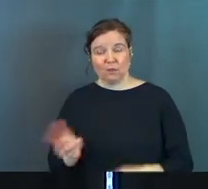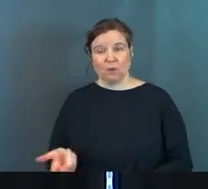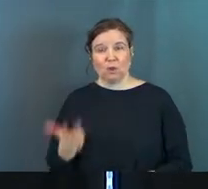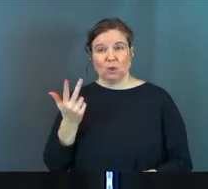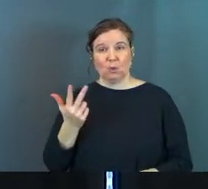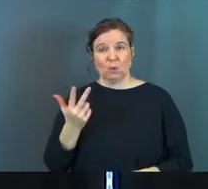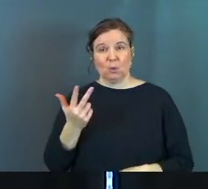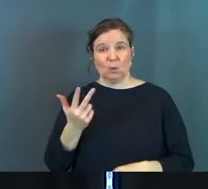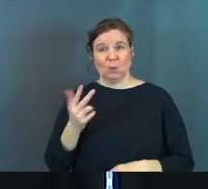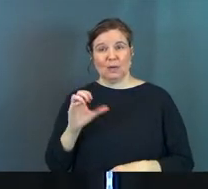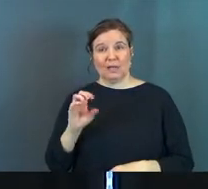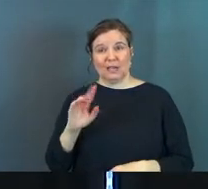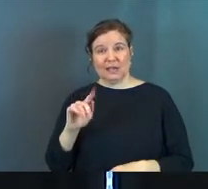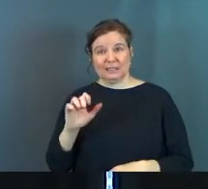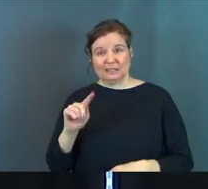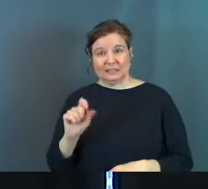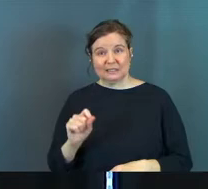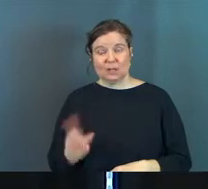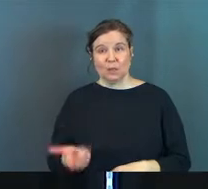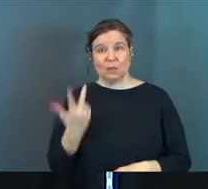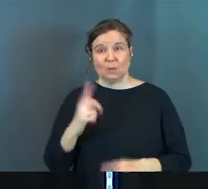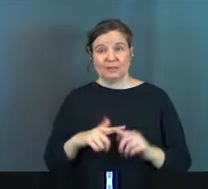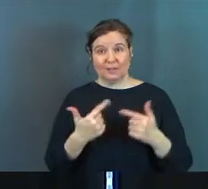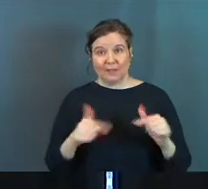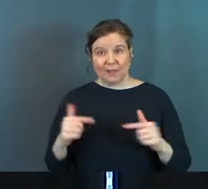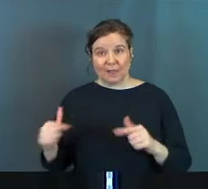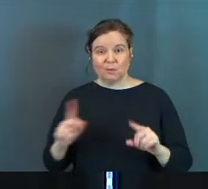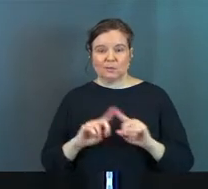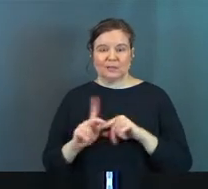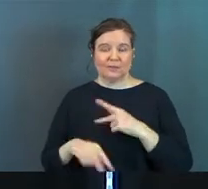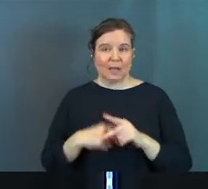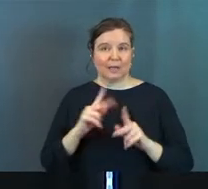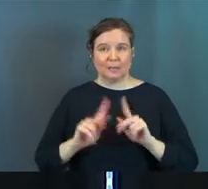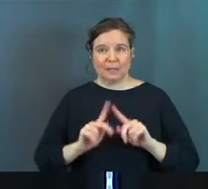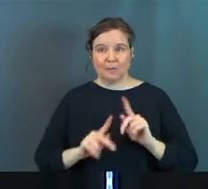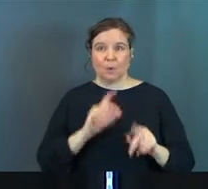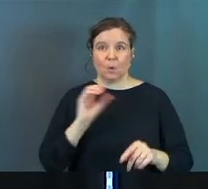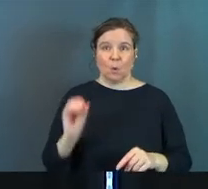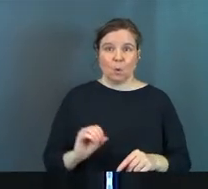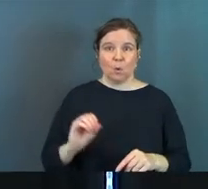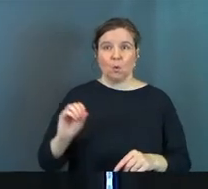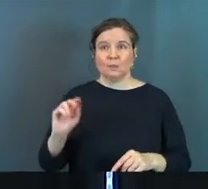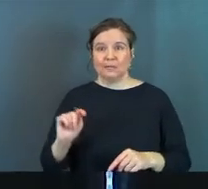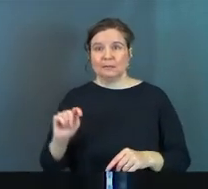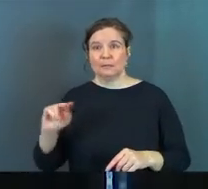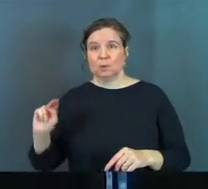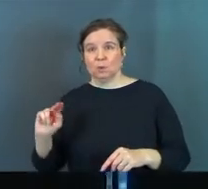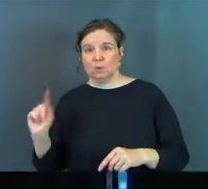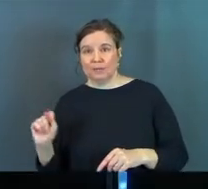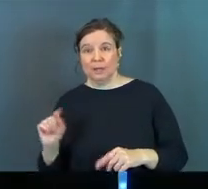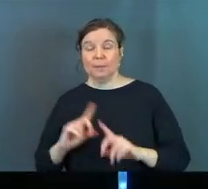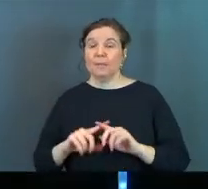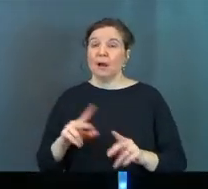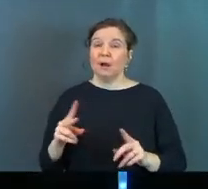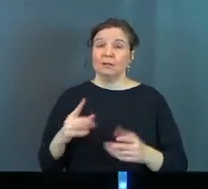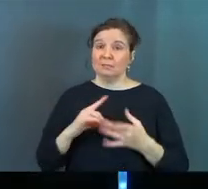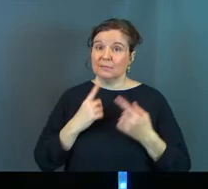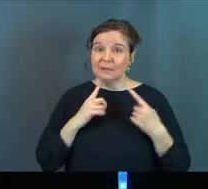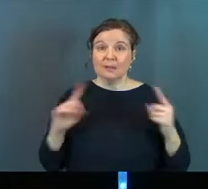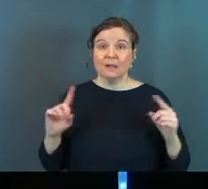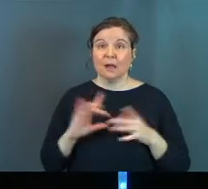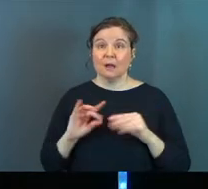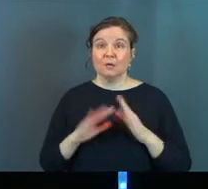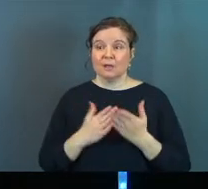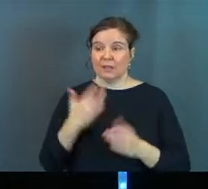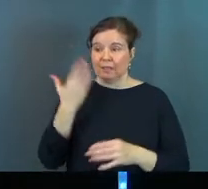3 continents, 3 different languages, all kinds of different people, Old and New Testament. But the claim of Scripture